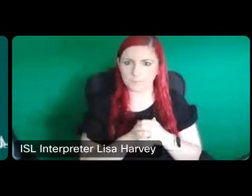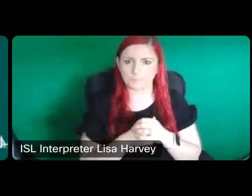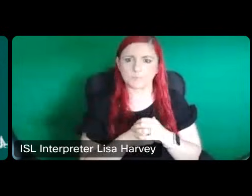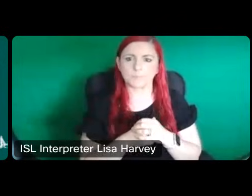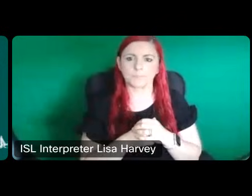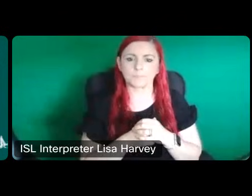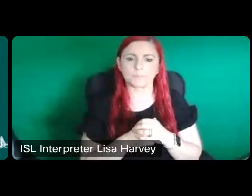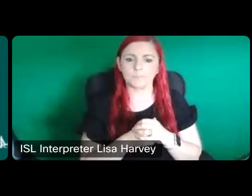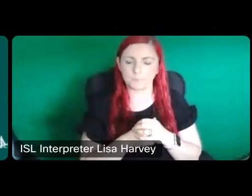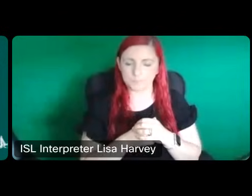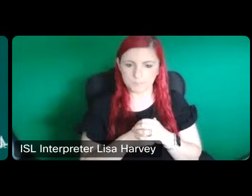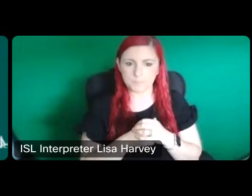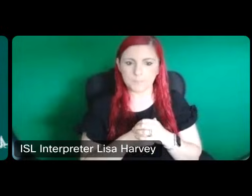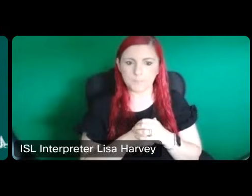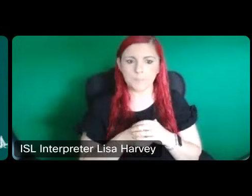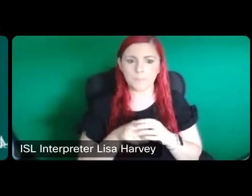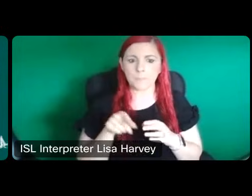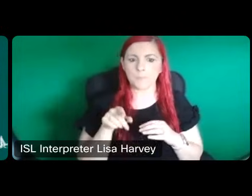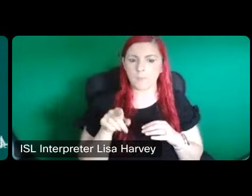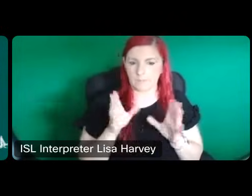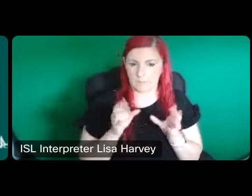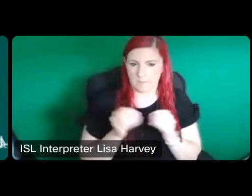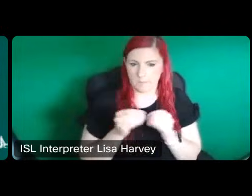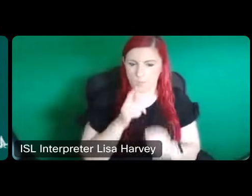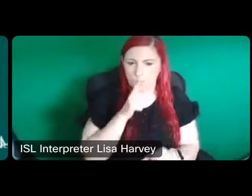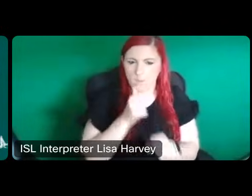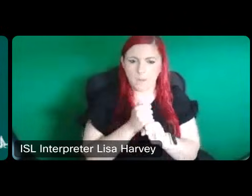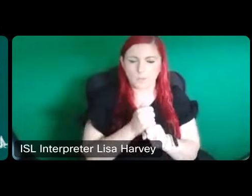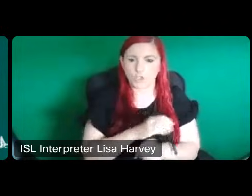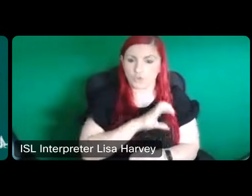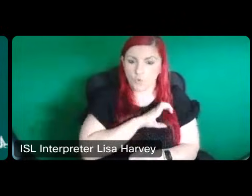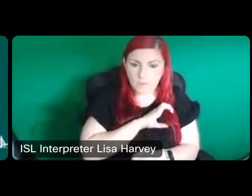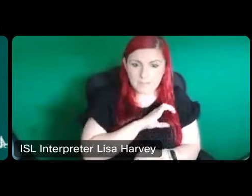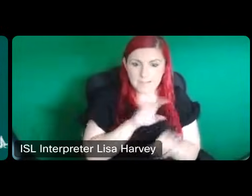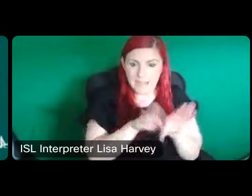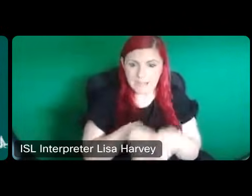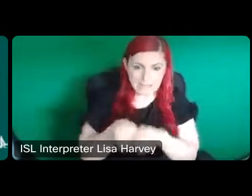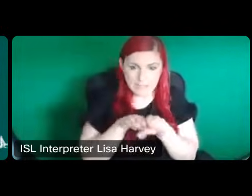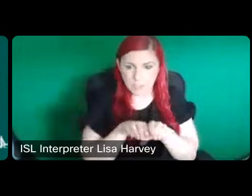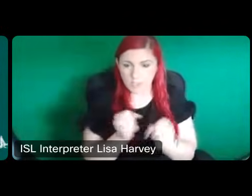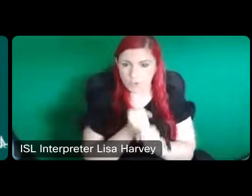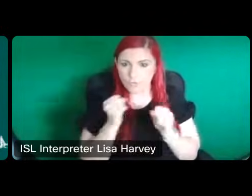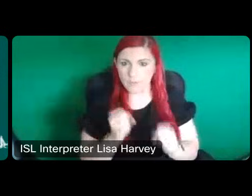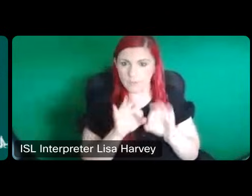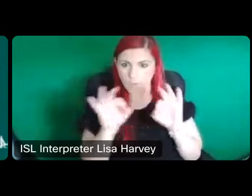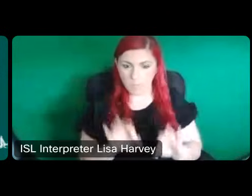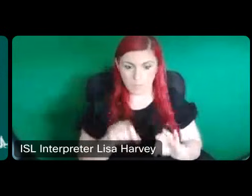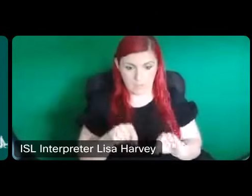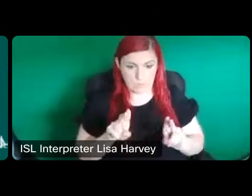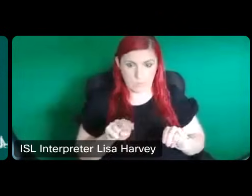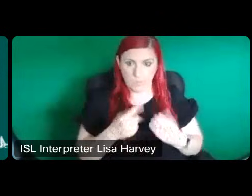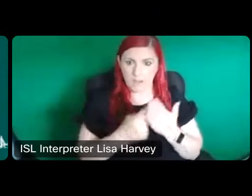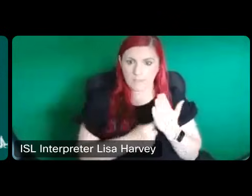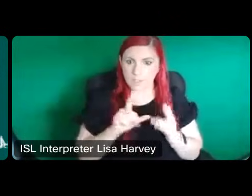I mentioned that I was going to talk about assurance and standardization and strengthening the framework. So this current 2025